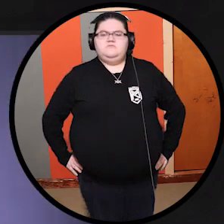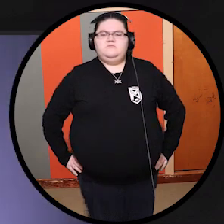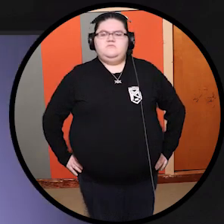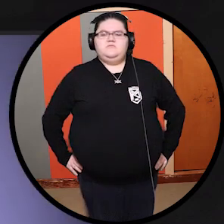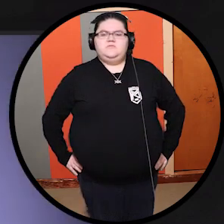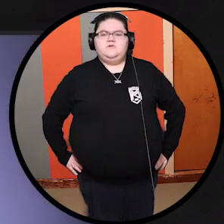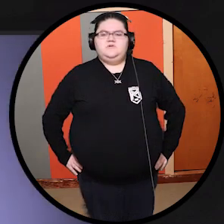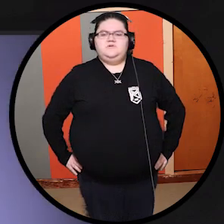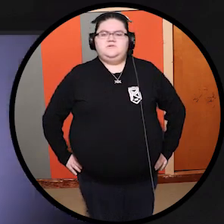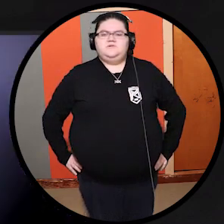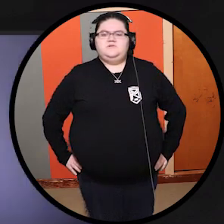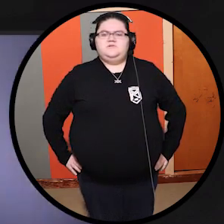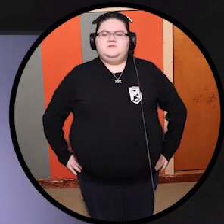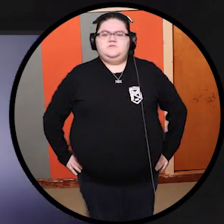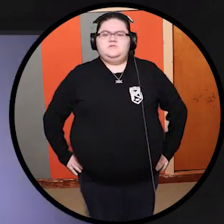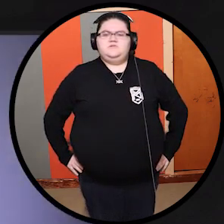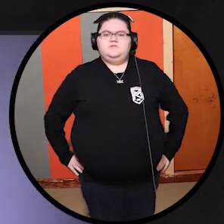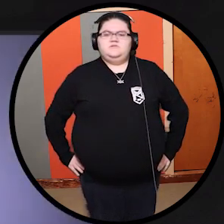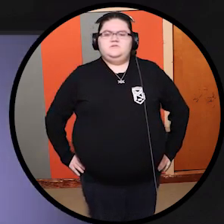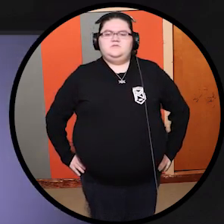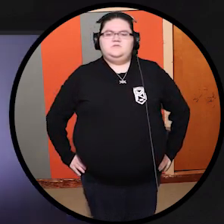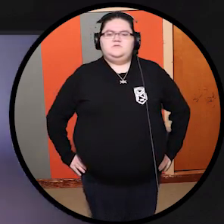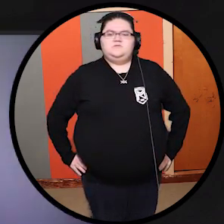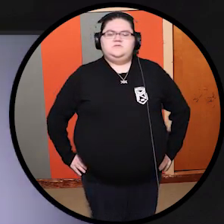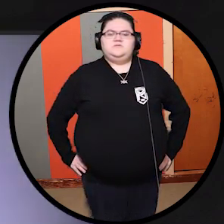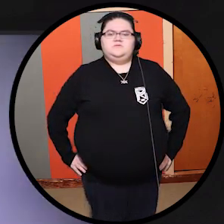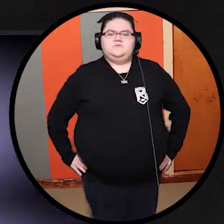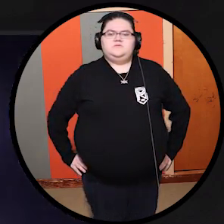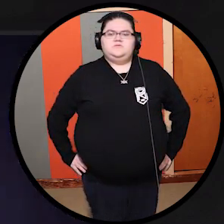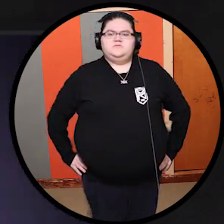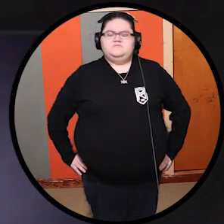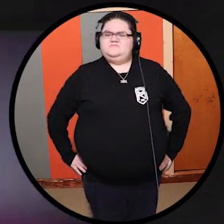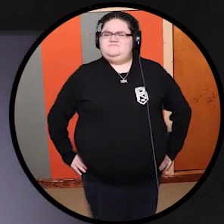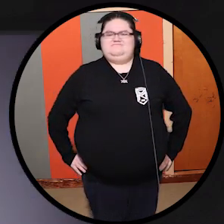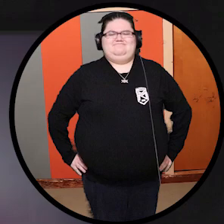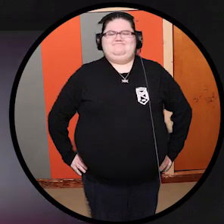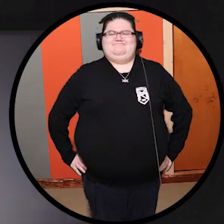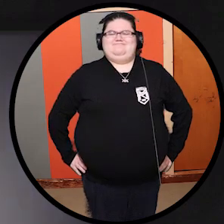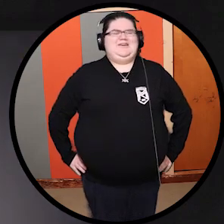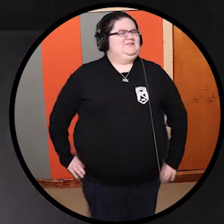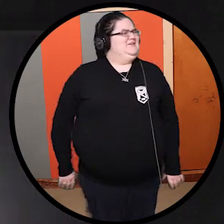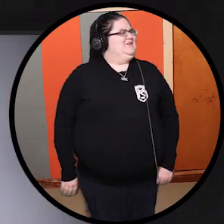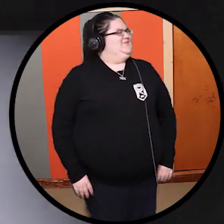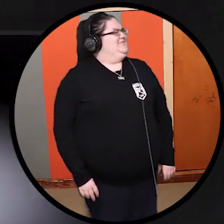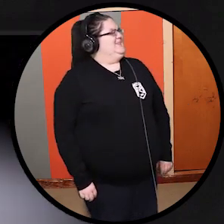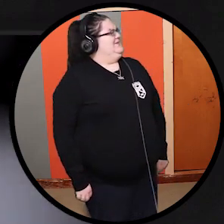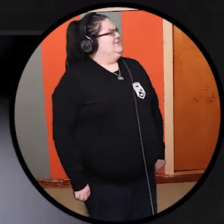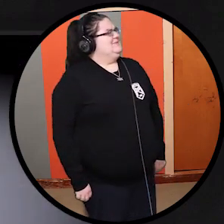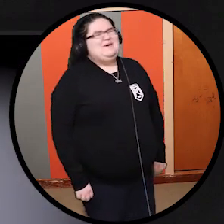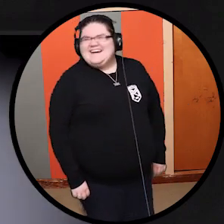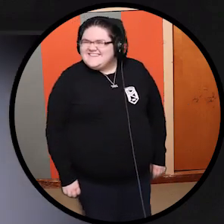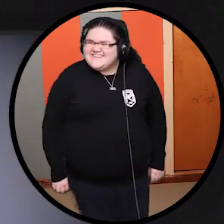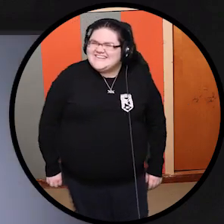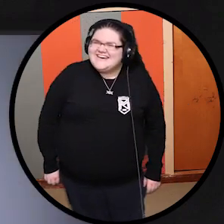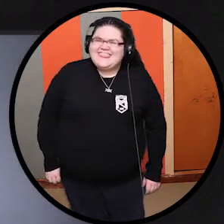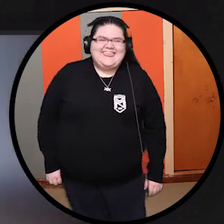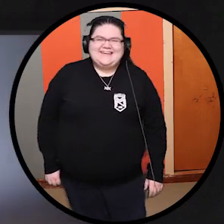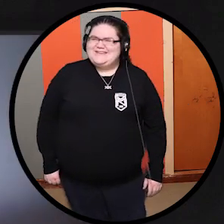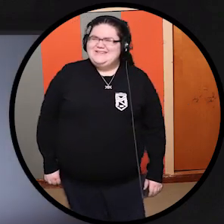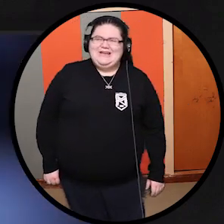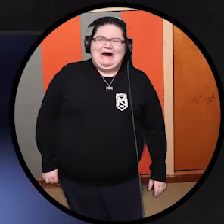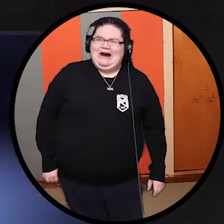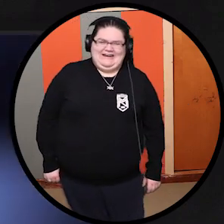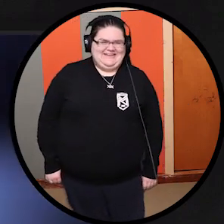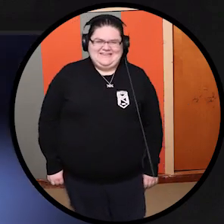The sounds in the compilation sound like a mix between whales flying in the sky overhead and furniture being moved somewhere. That is never my first